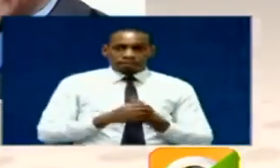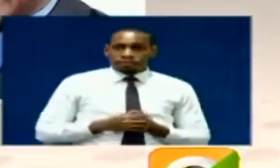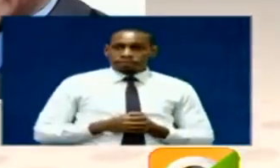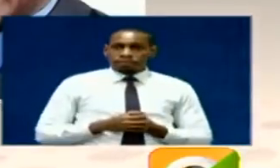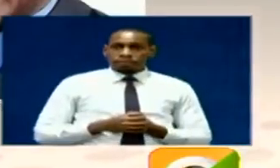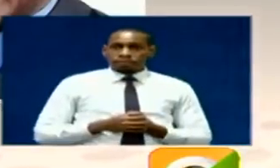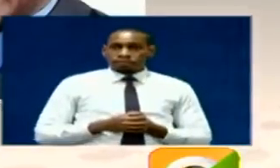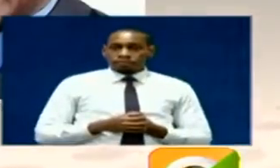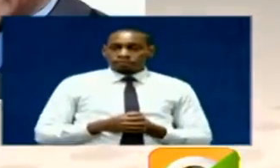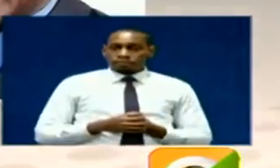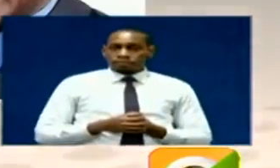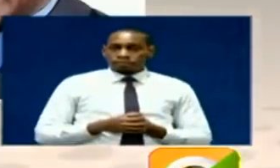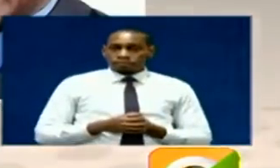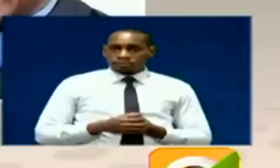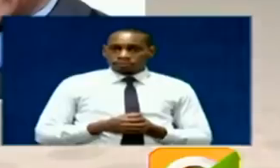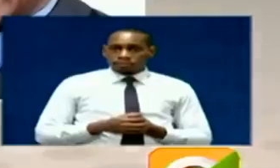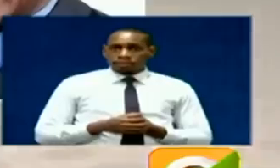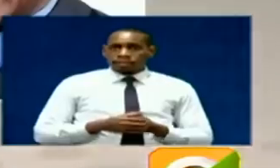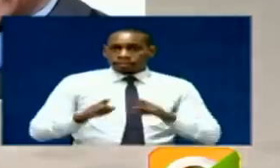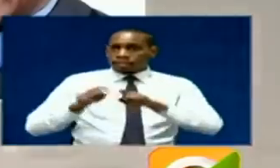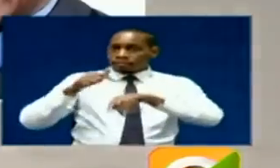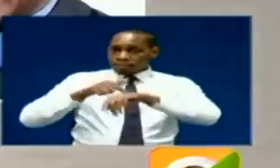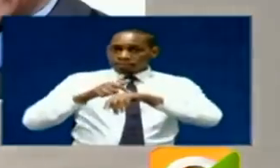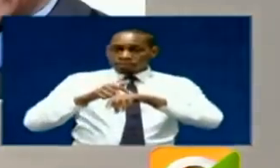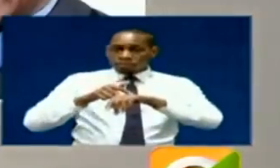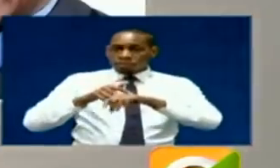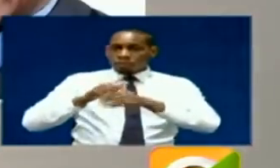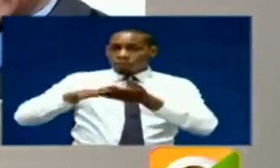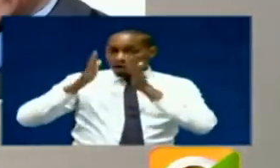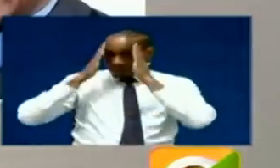is initiating. So that, and they spent a lot of time on that, and they are wrong.